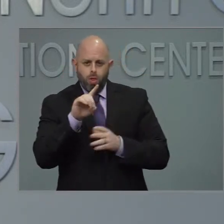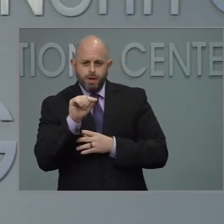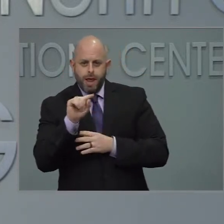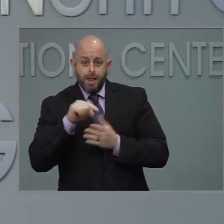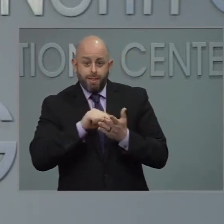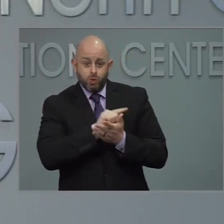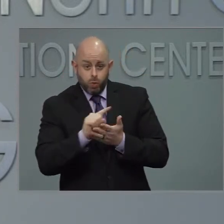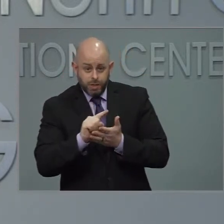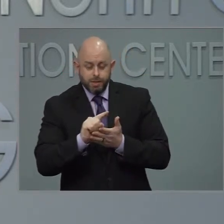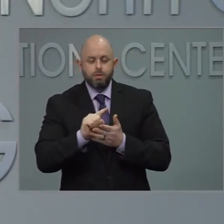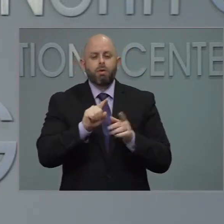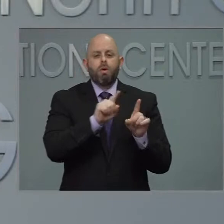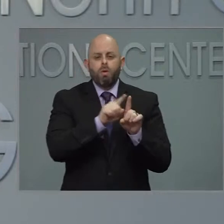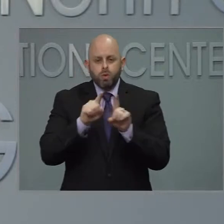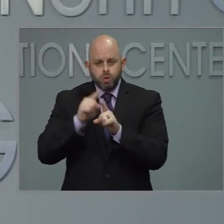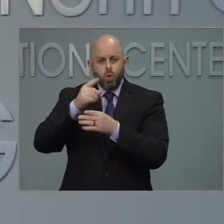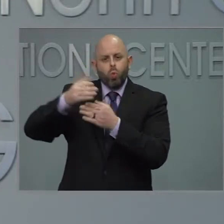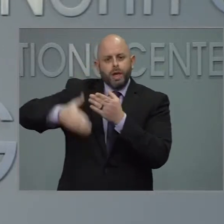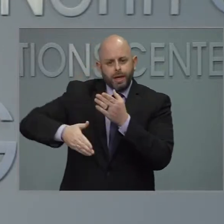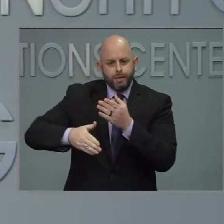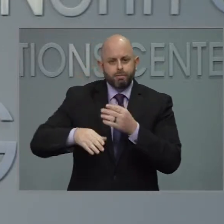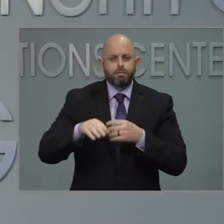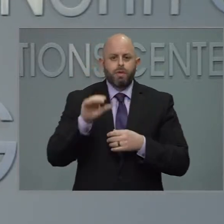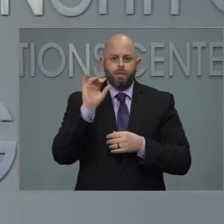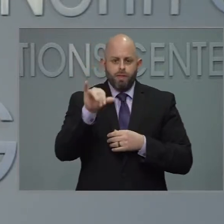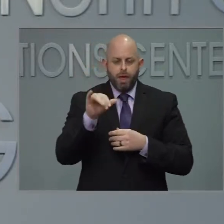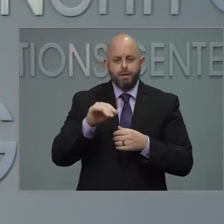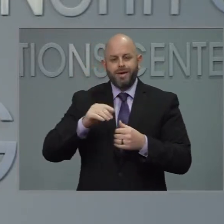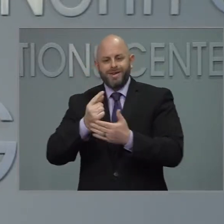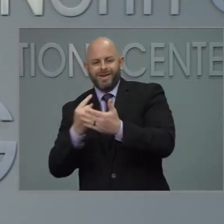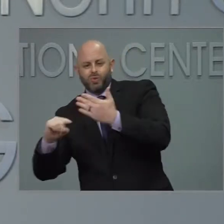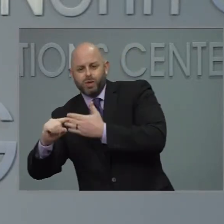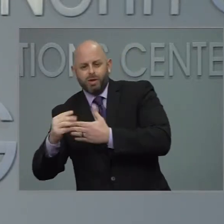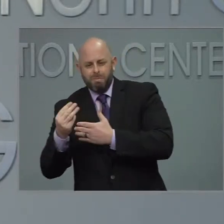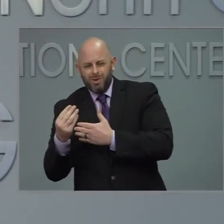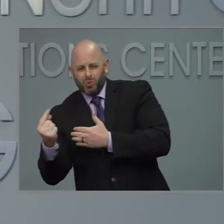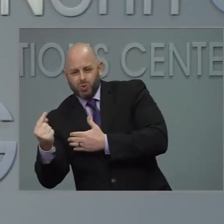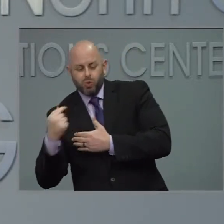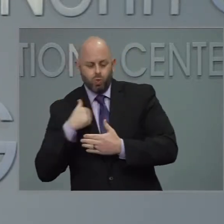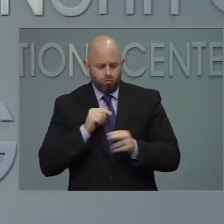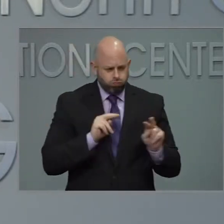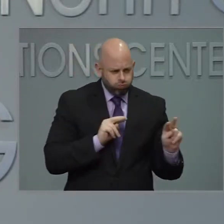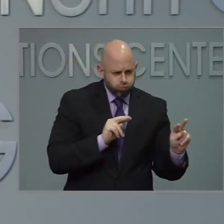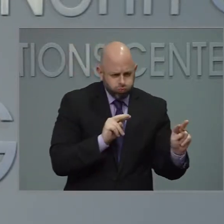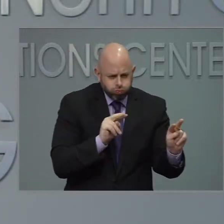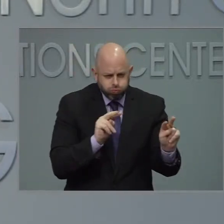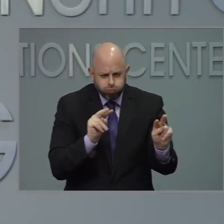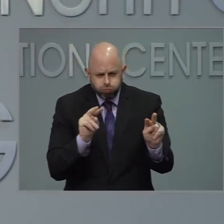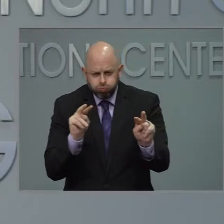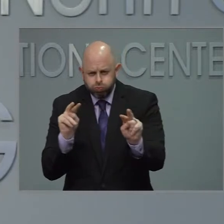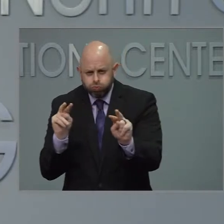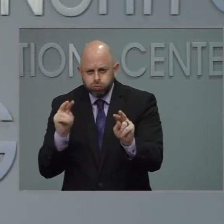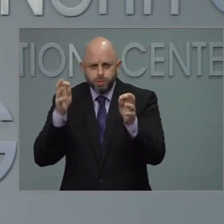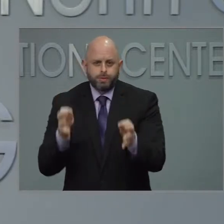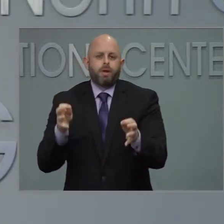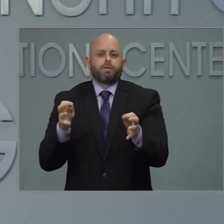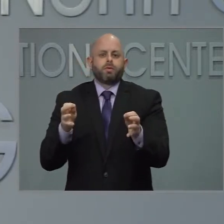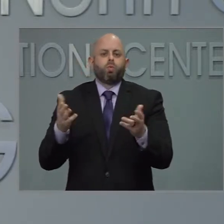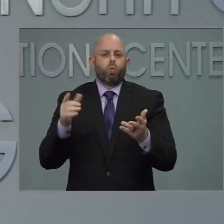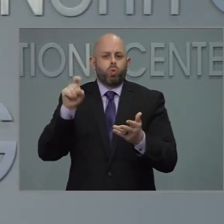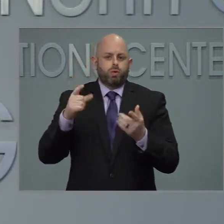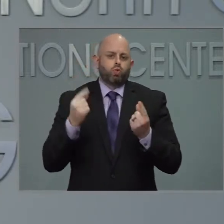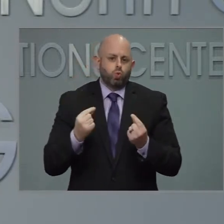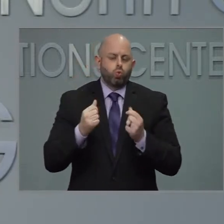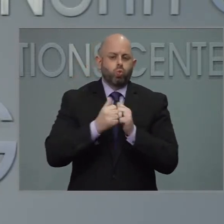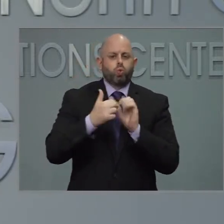the weekend and the first of next week, then analyze all of that data and make decisions on what that needs to